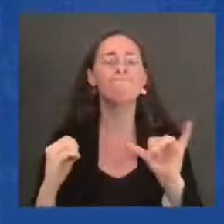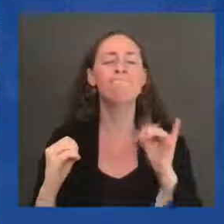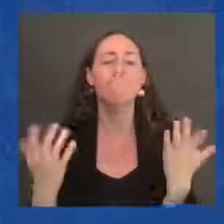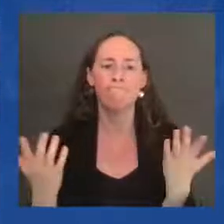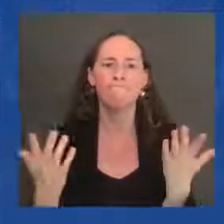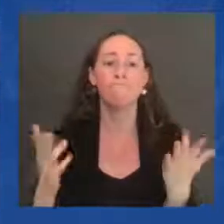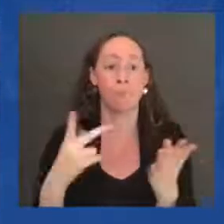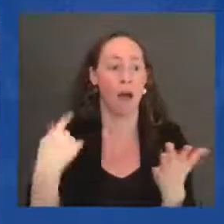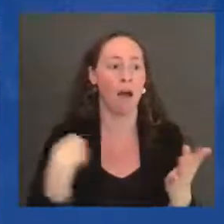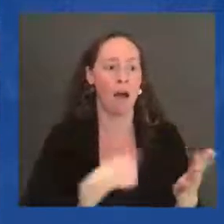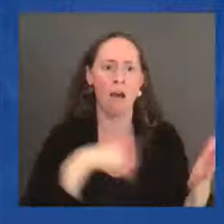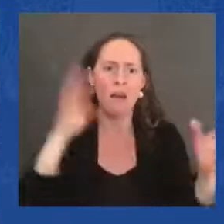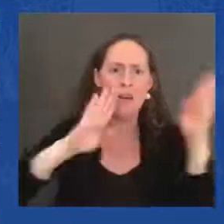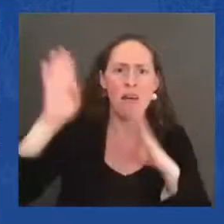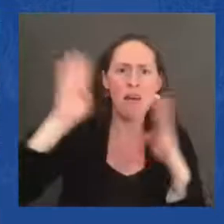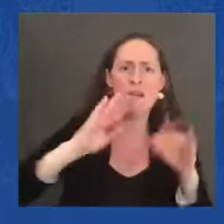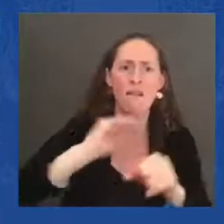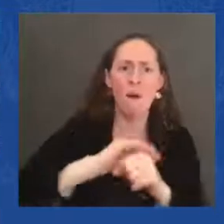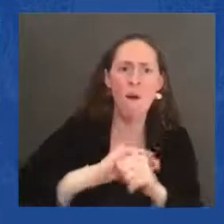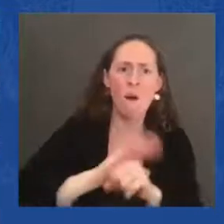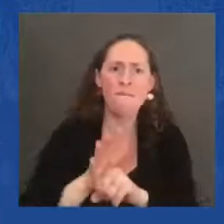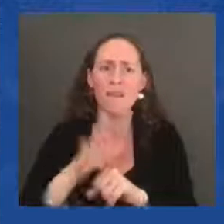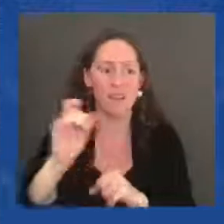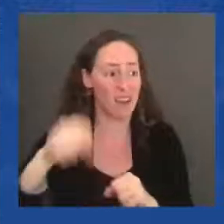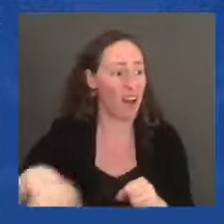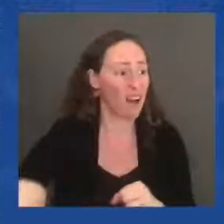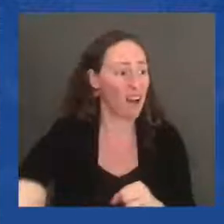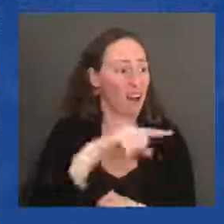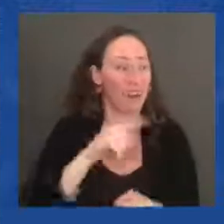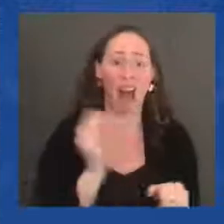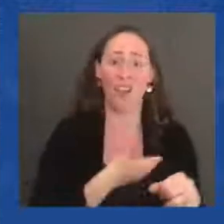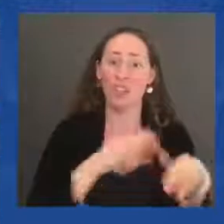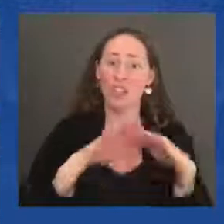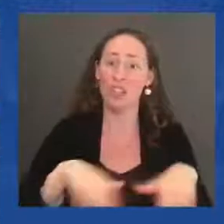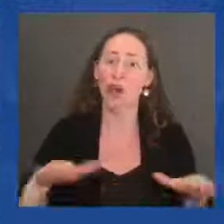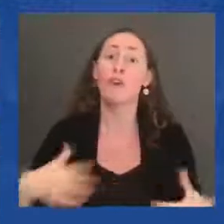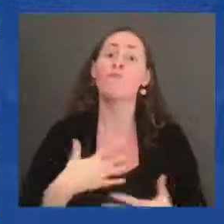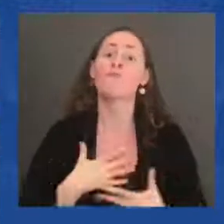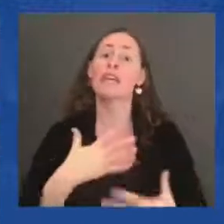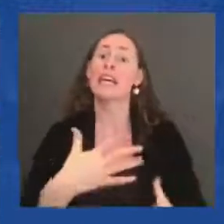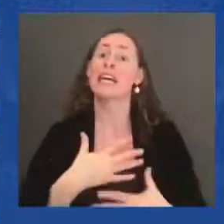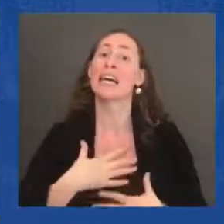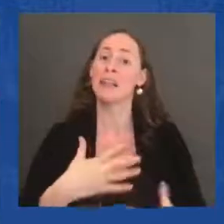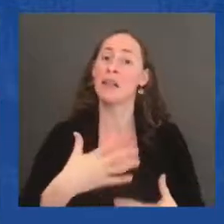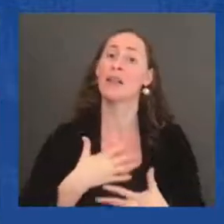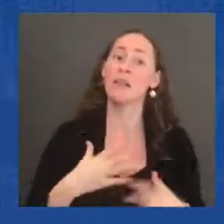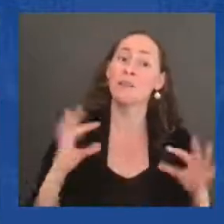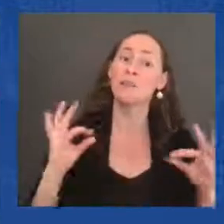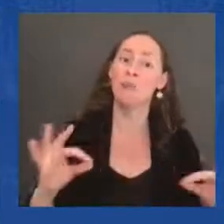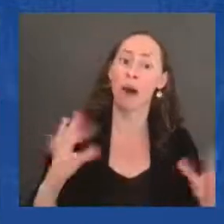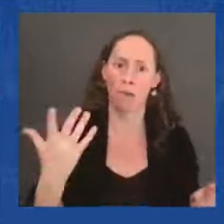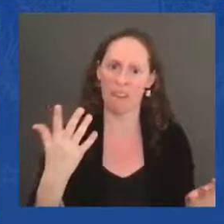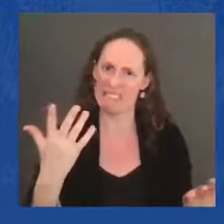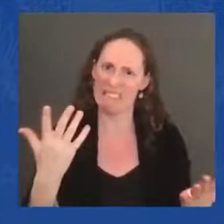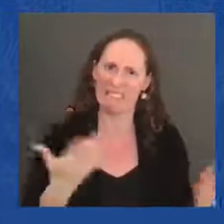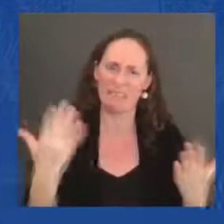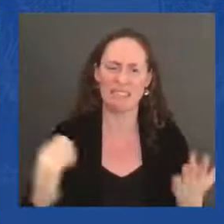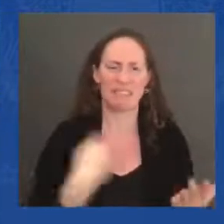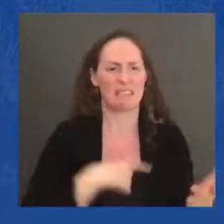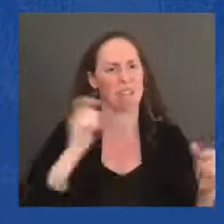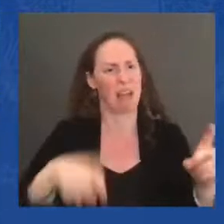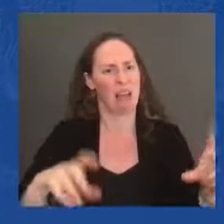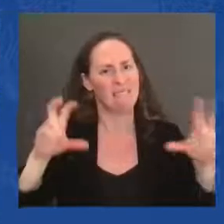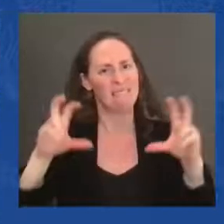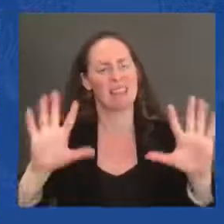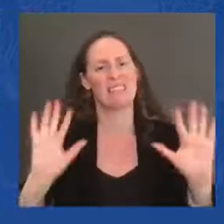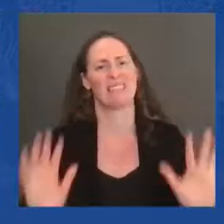we invest in resilience, this is part of my message here. And there's a lot more I want to hear from you that you think we should be doing, and I think